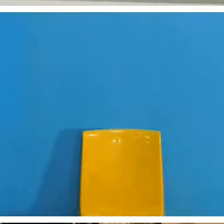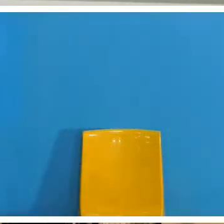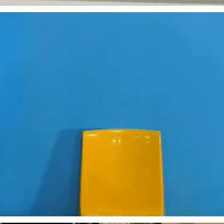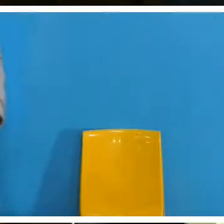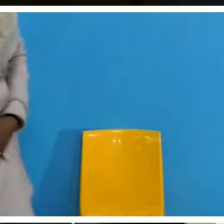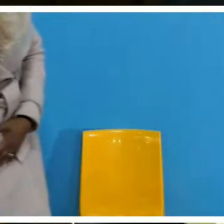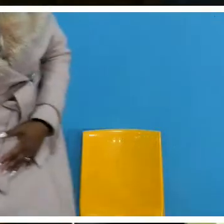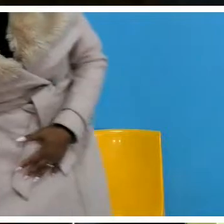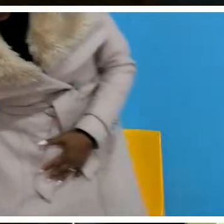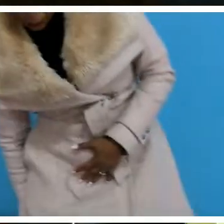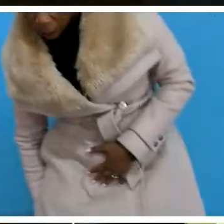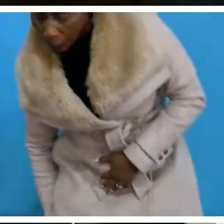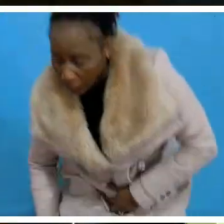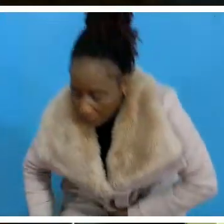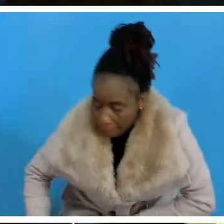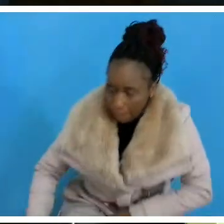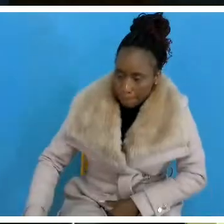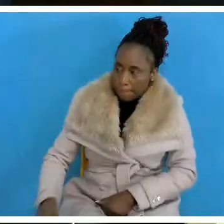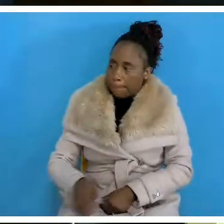Right, thank you very much.